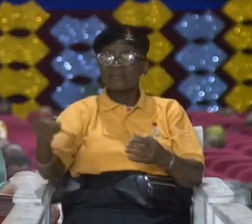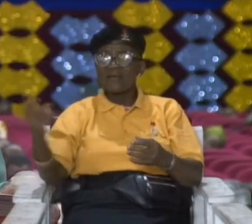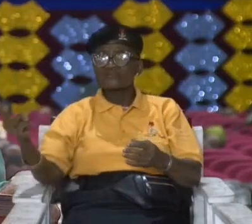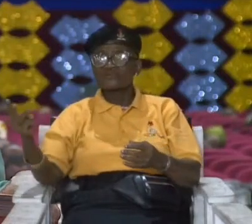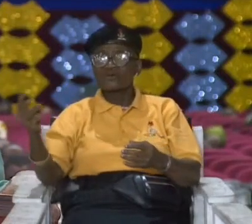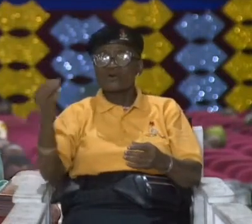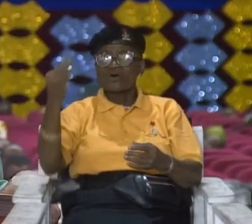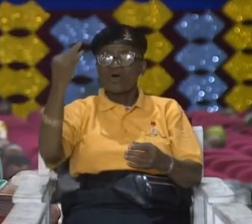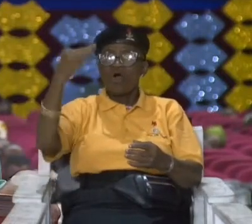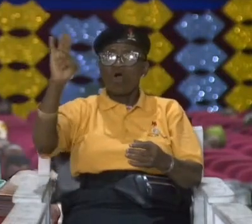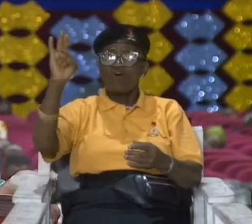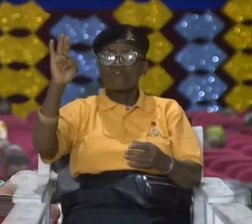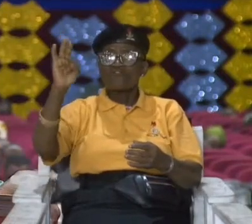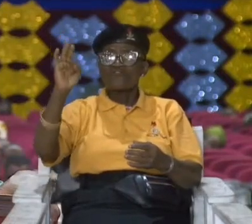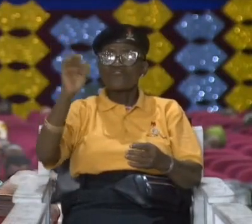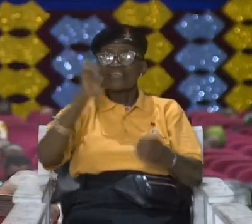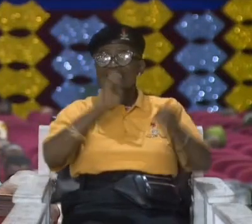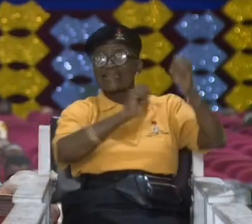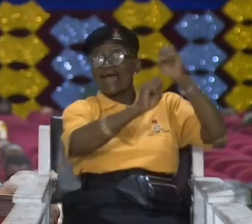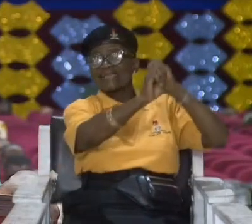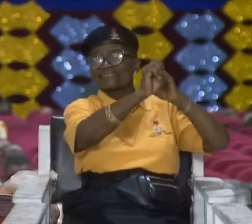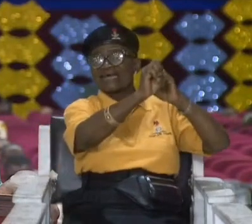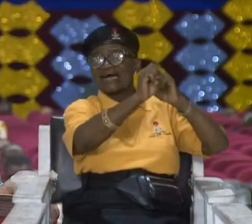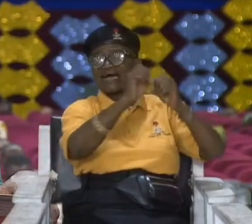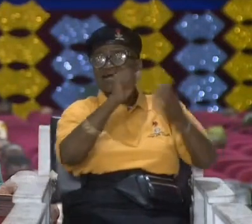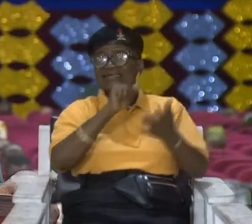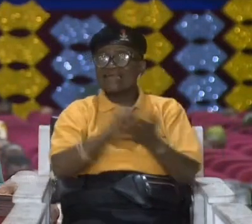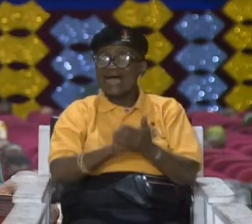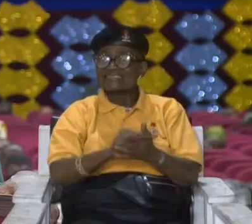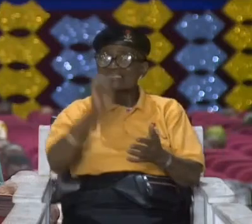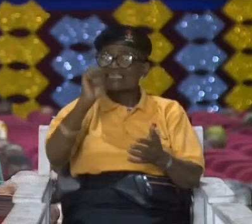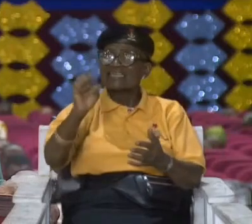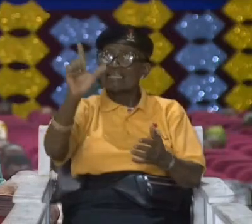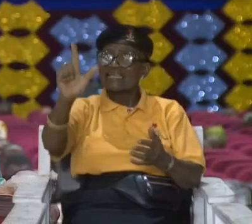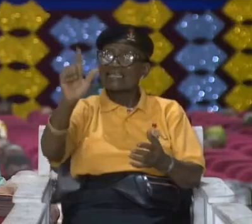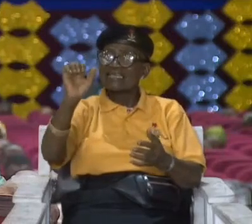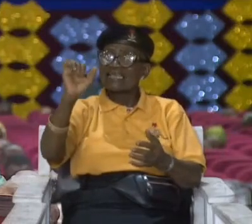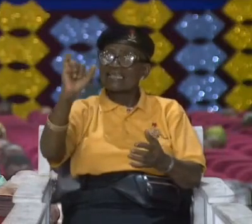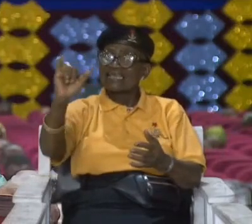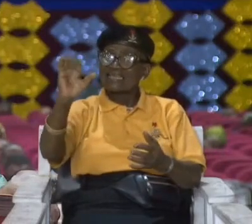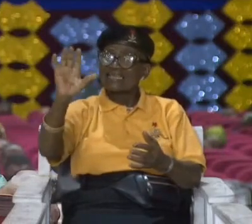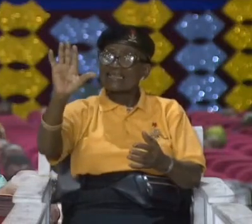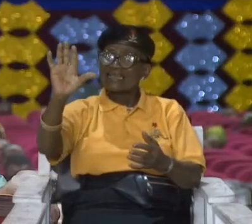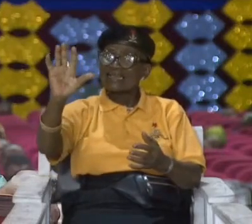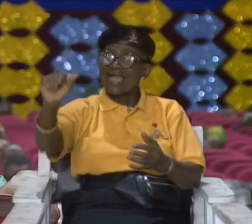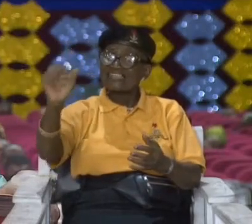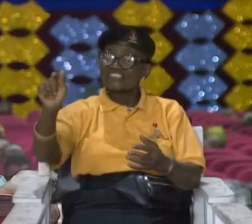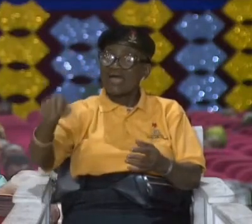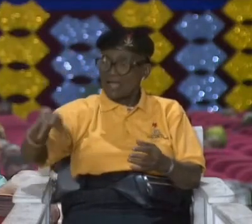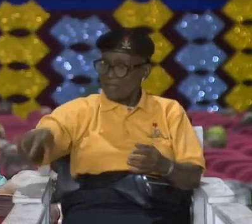Elijah that Elisha picked up.